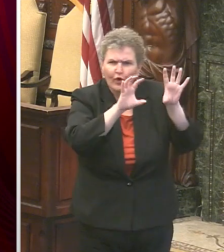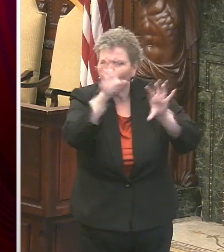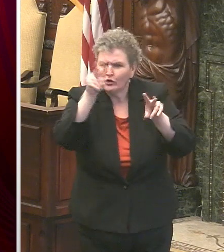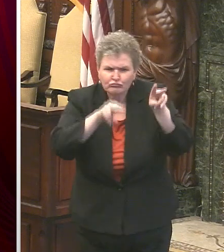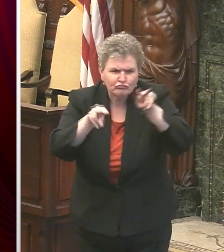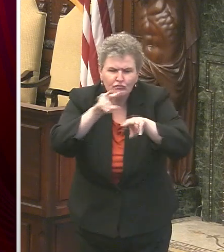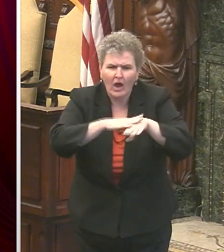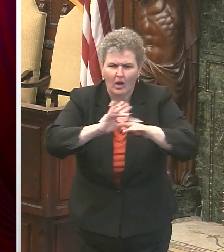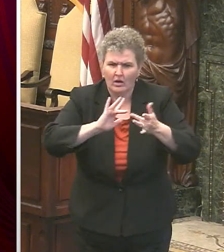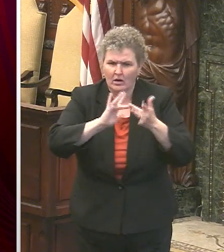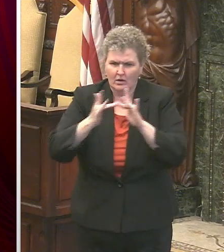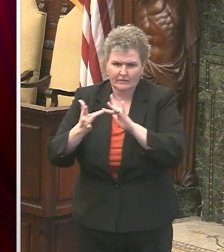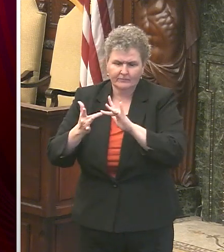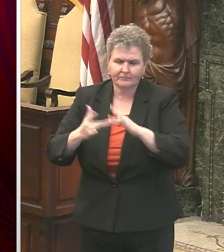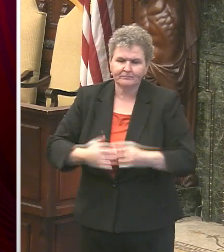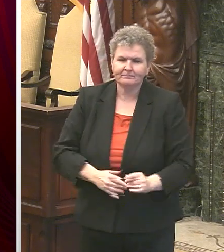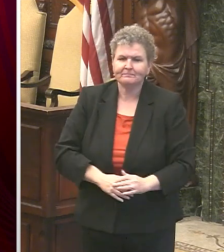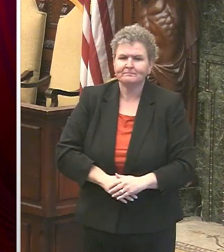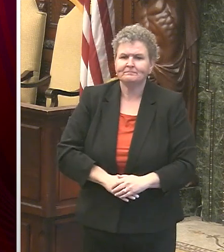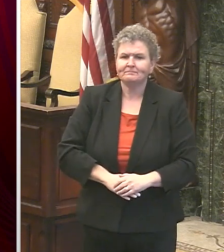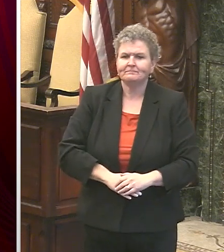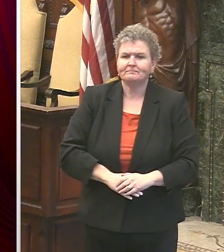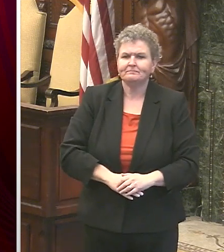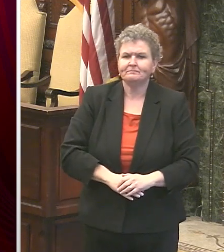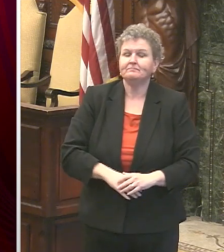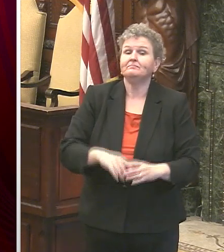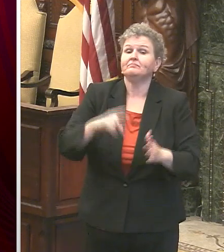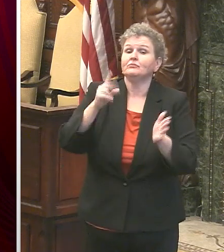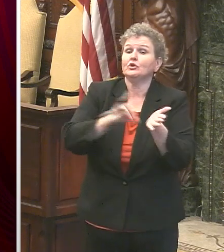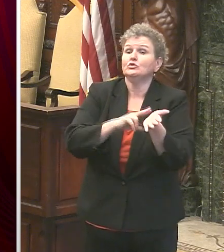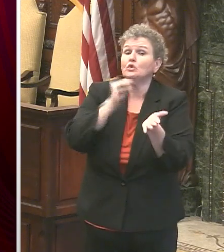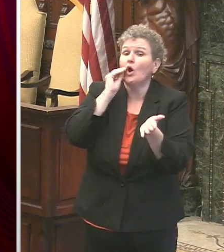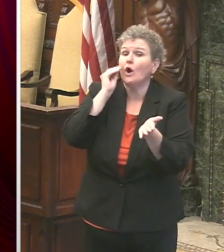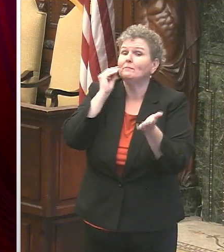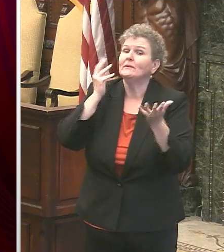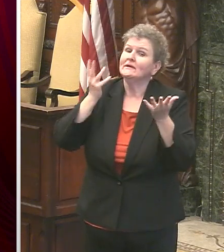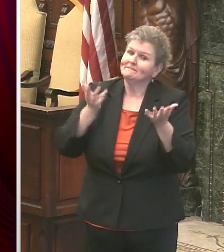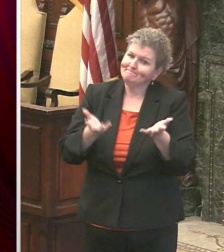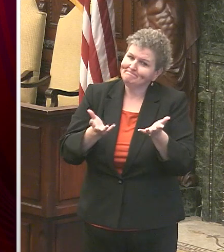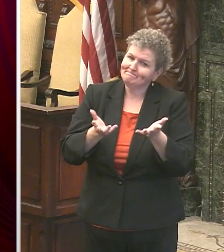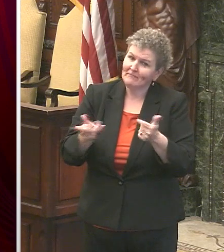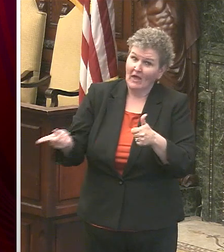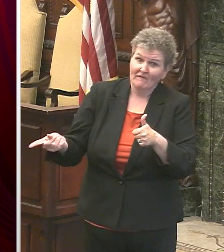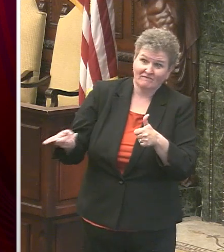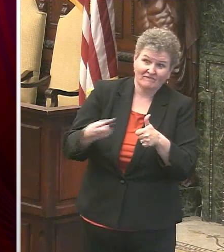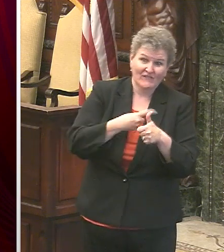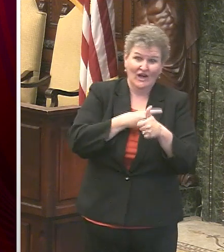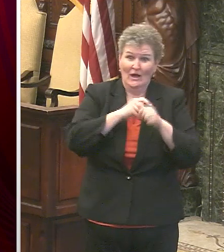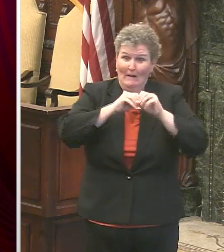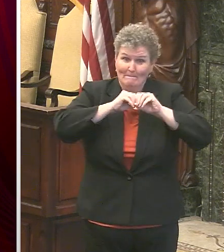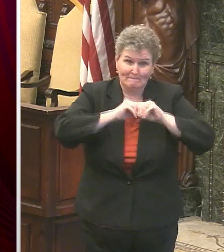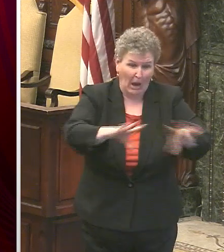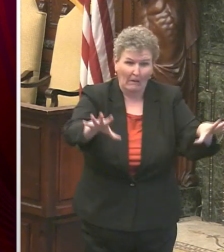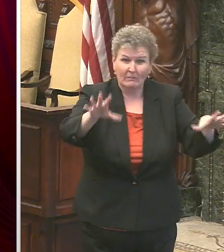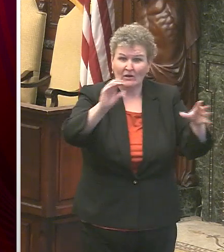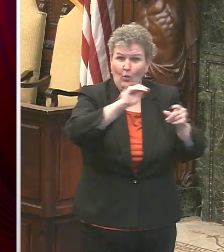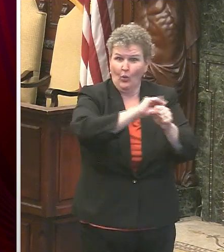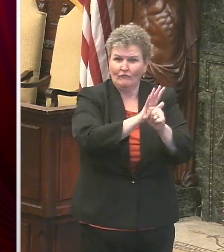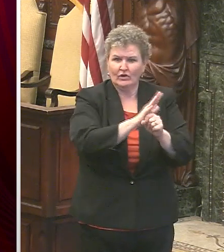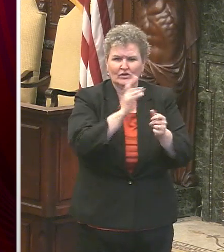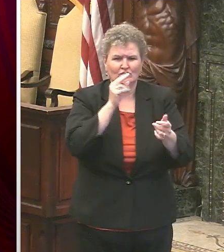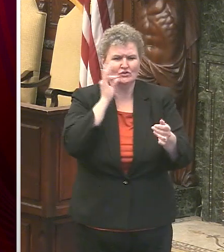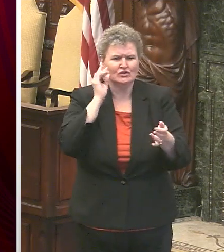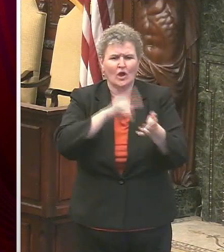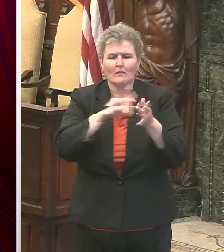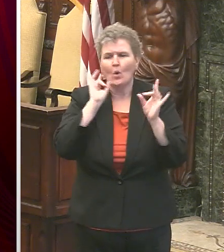Now, let me talk a little bit about nursing homes. As you know, nursing homes were hit very hard during the first wave of the epidemic. Half of the city's deaths that